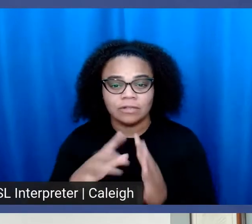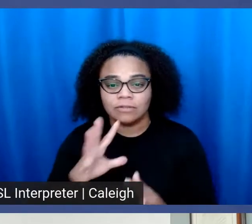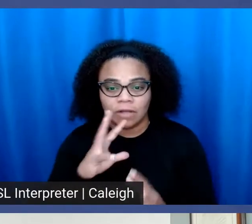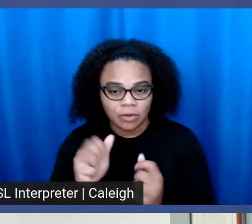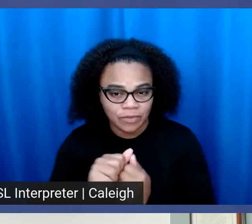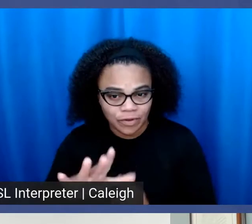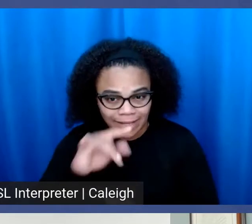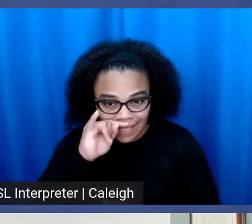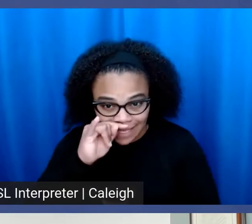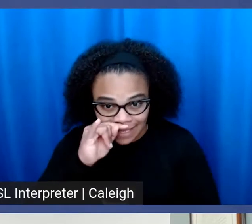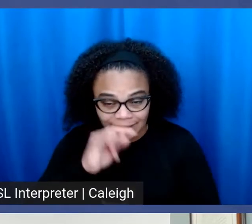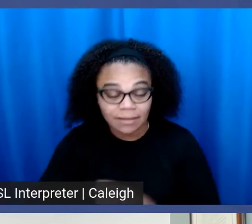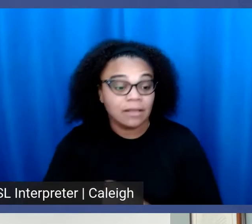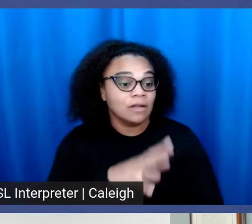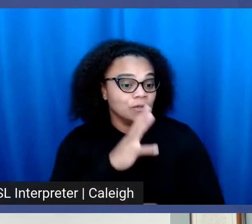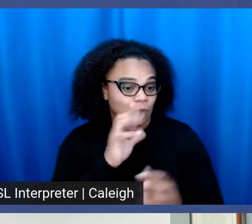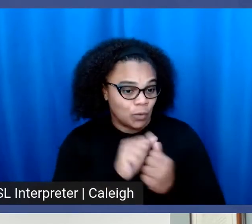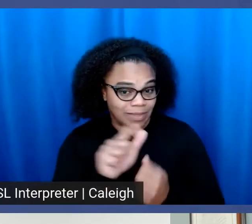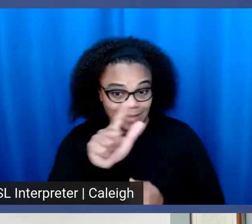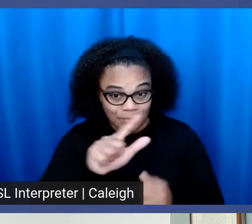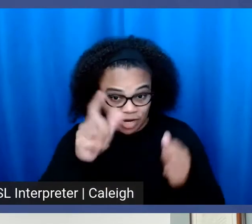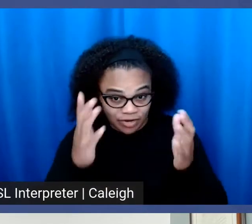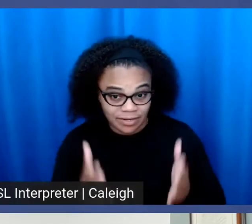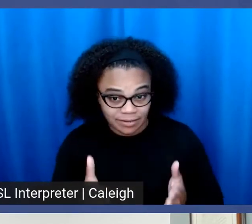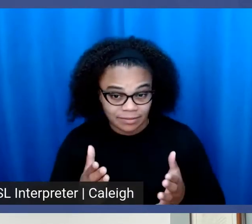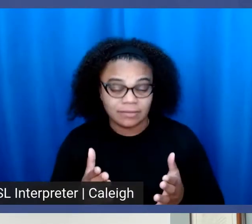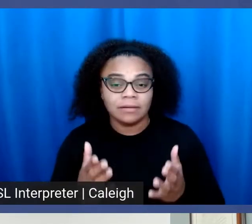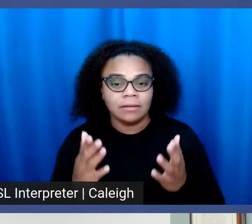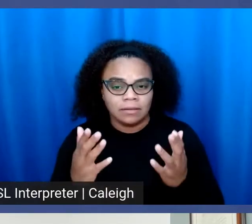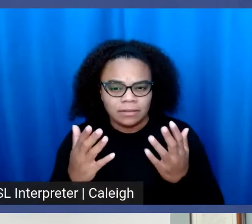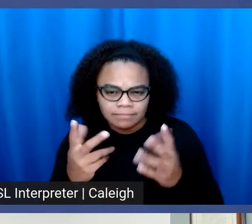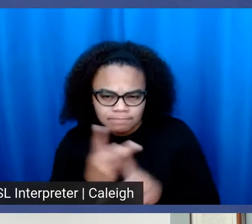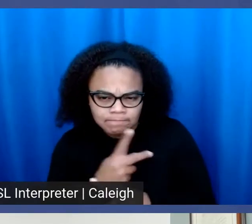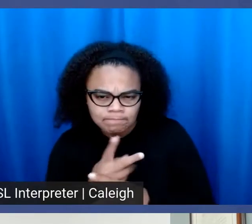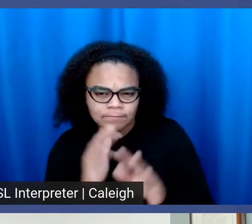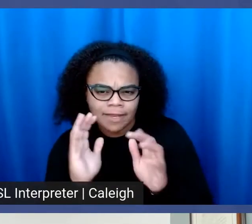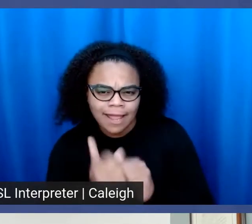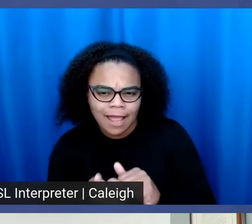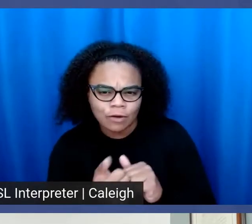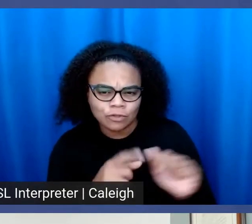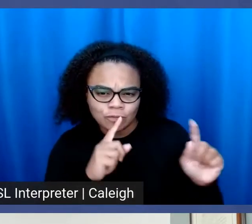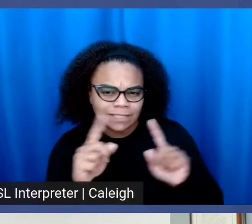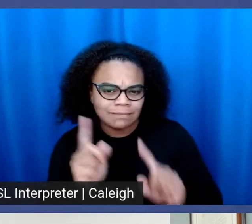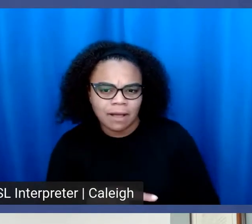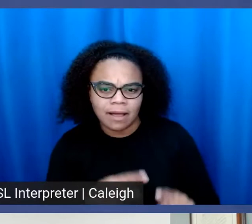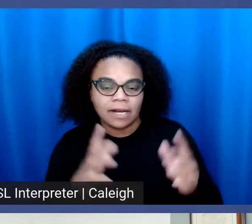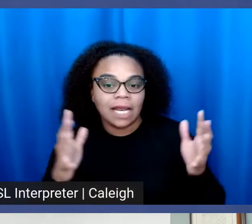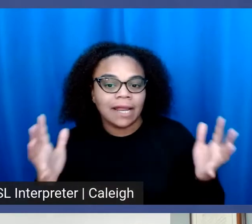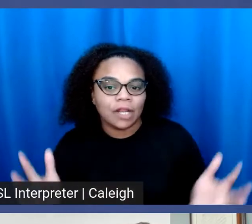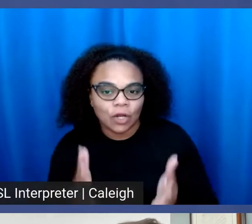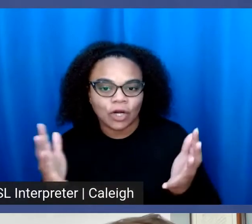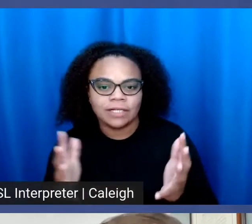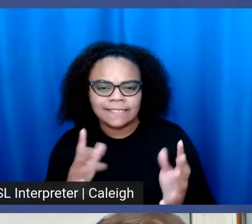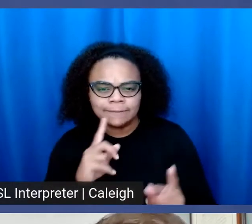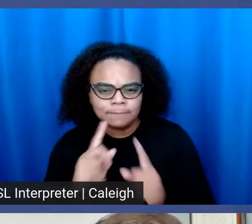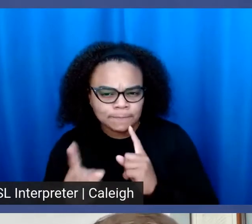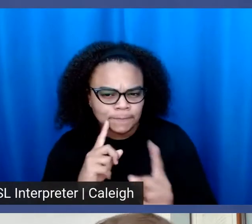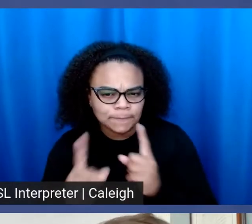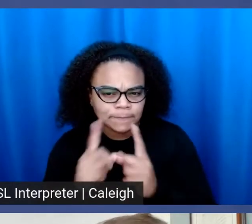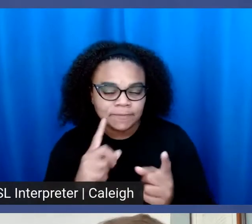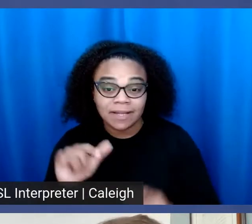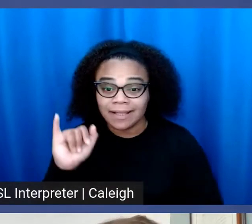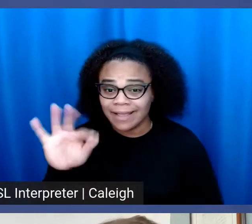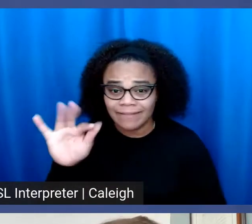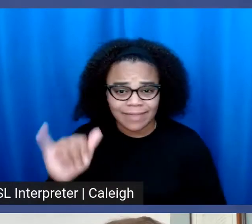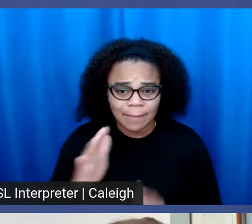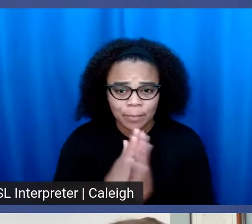and you start figuring out how to respond to this in a way that encourages speech, dialogue, and understanding. And just as Martha said earlier, if the book is not for you, the book